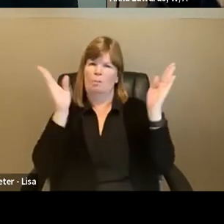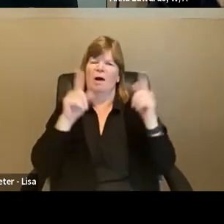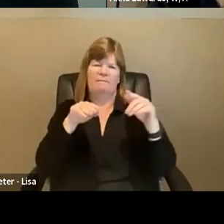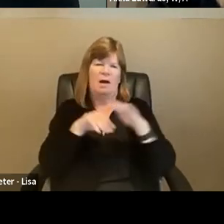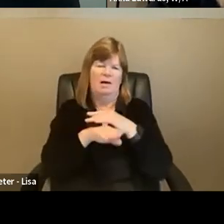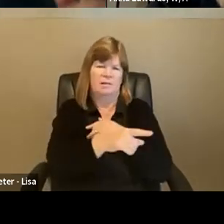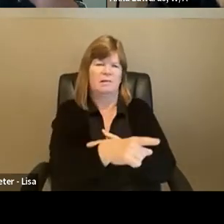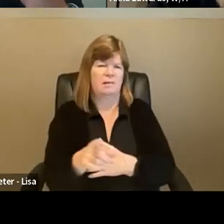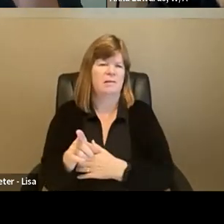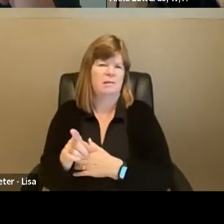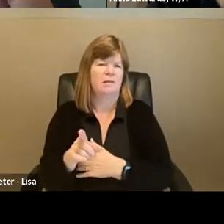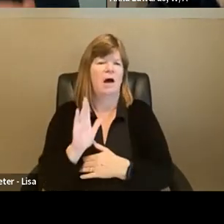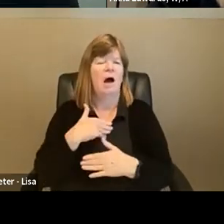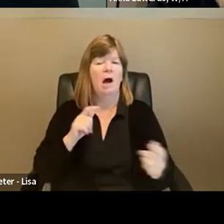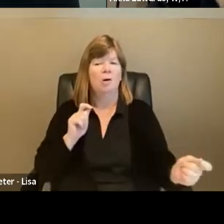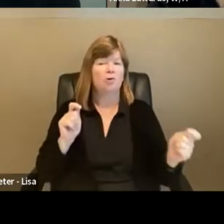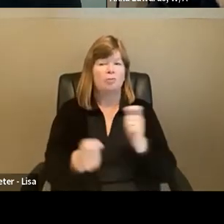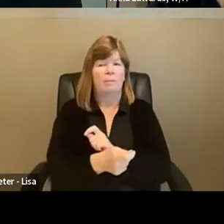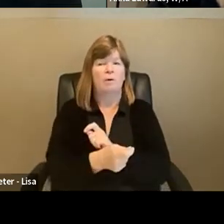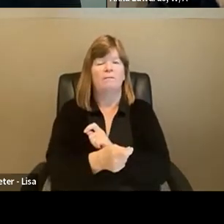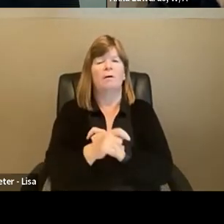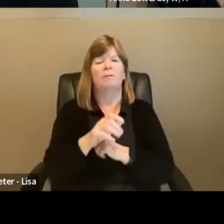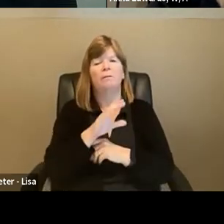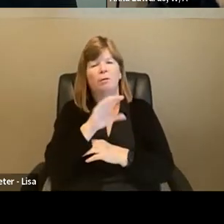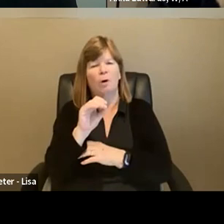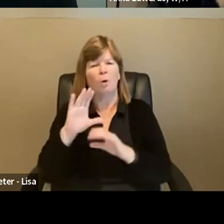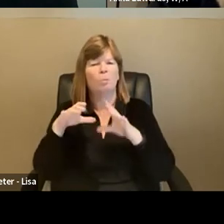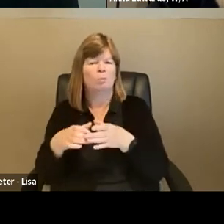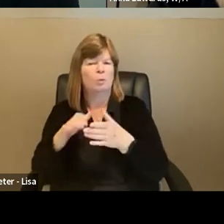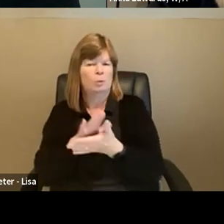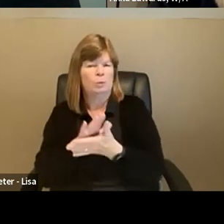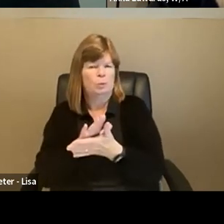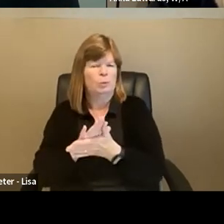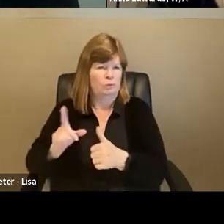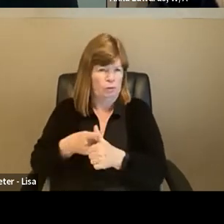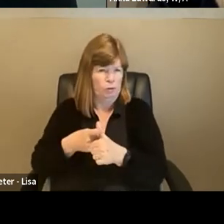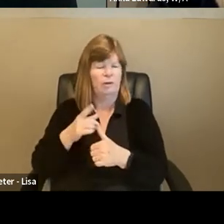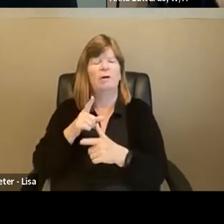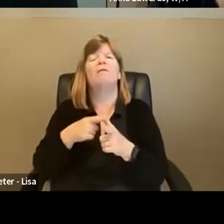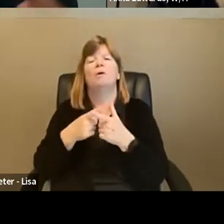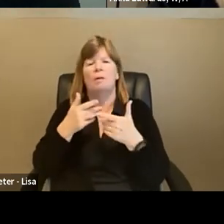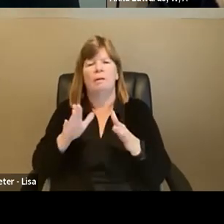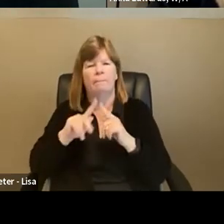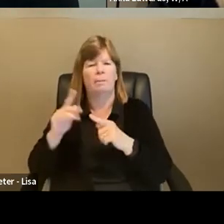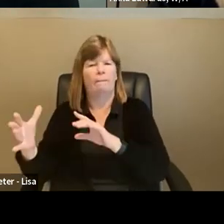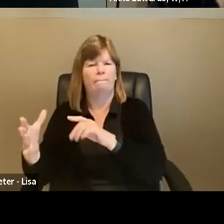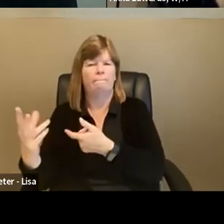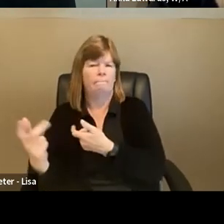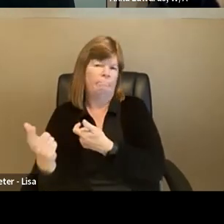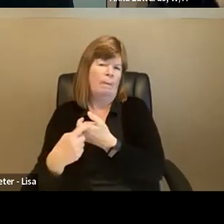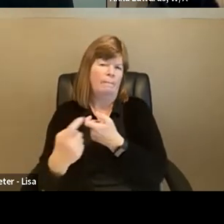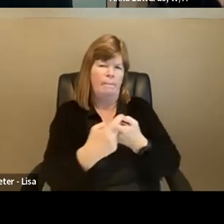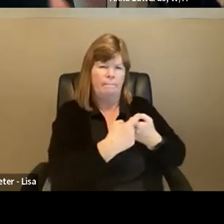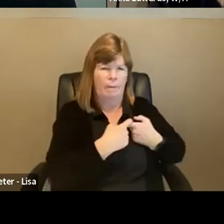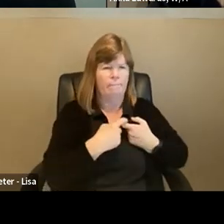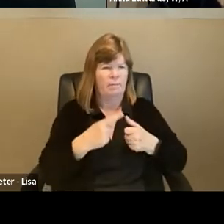our transformation cohort of schools was the first adopter, and then we let people opt in the first year. So